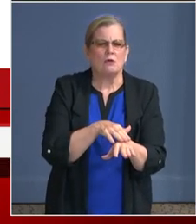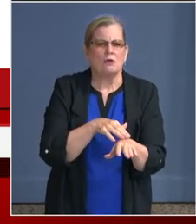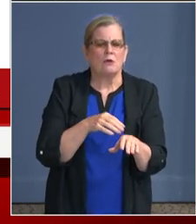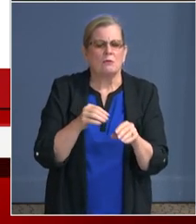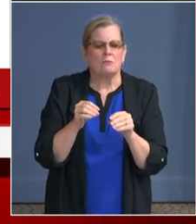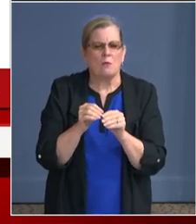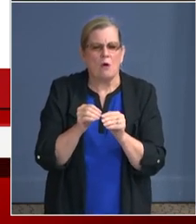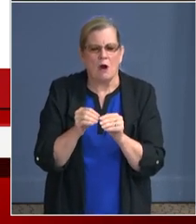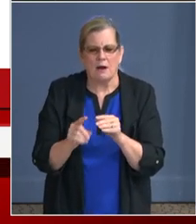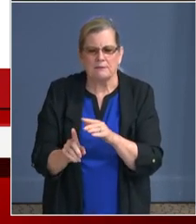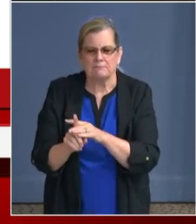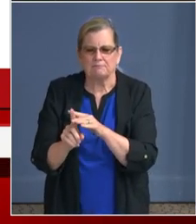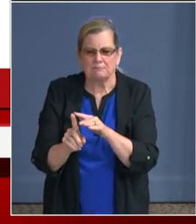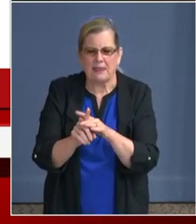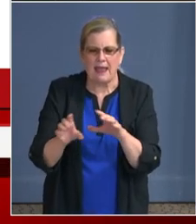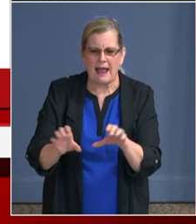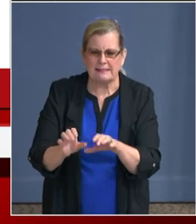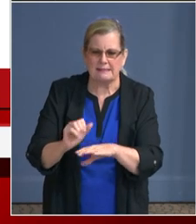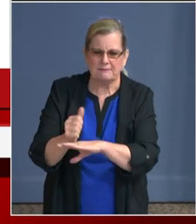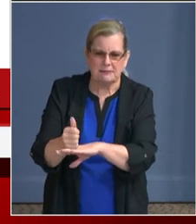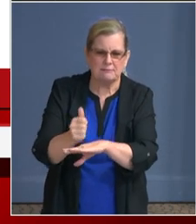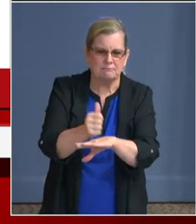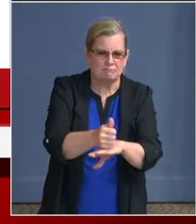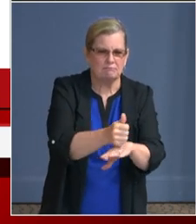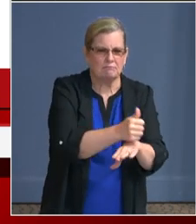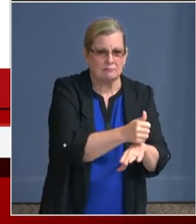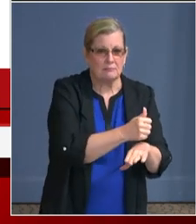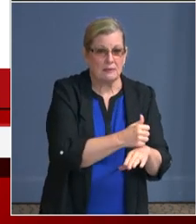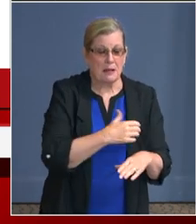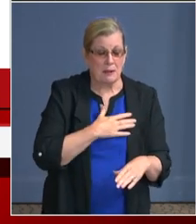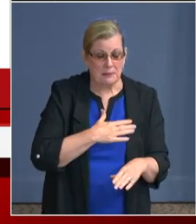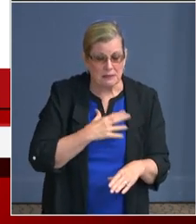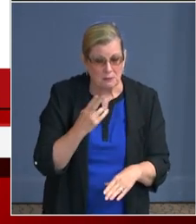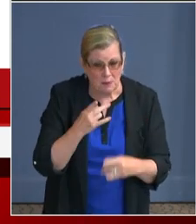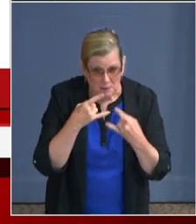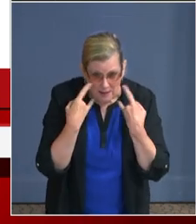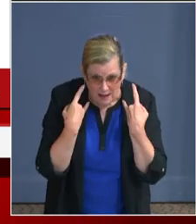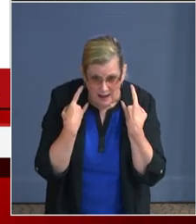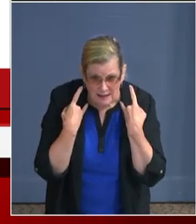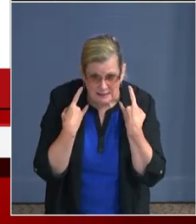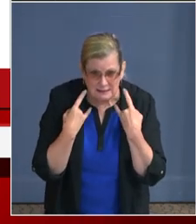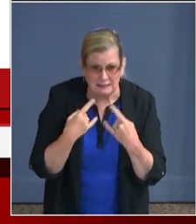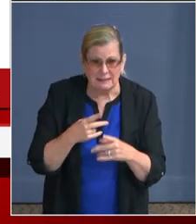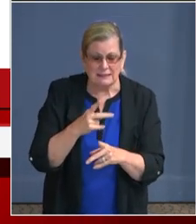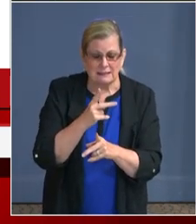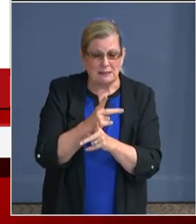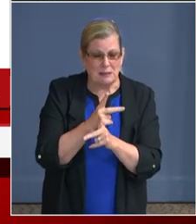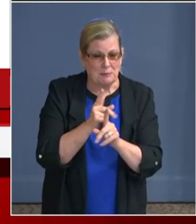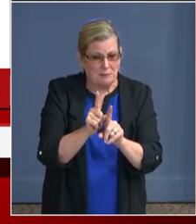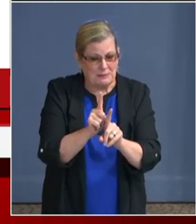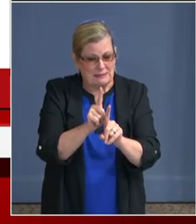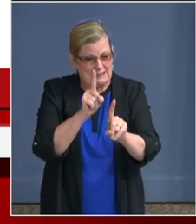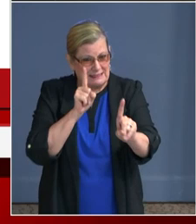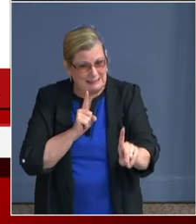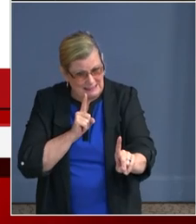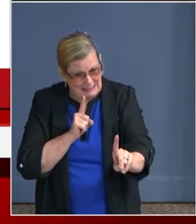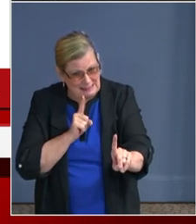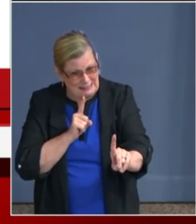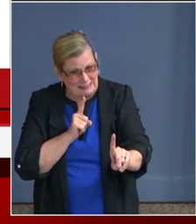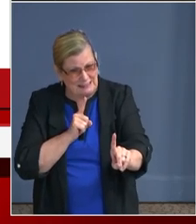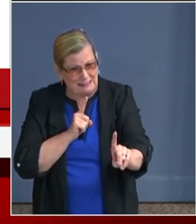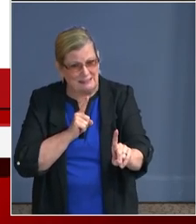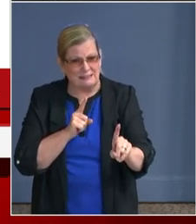in our city. Wear a mask, keep a 6-foot distance from others, and continue